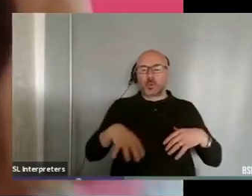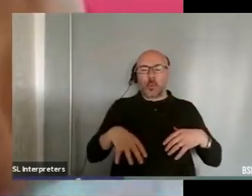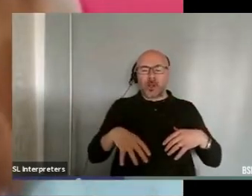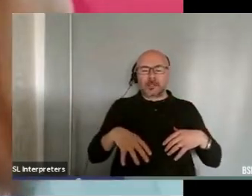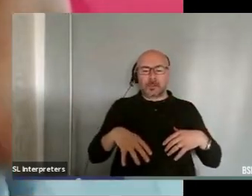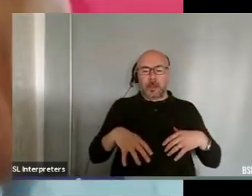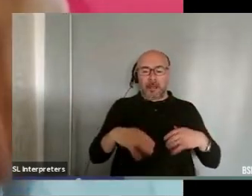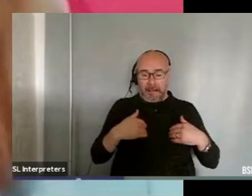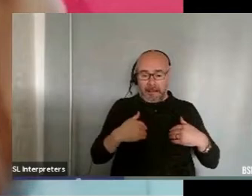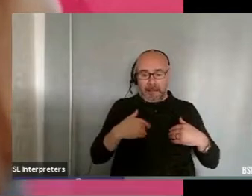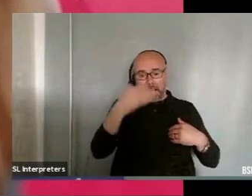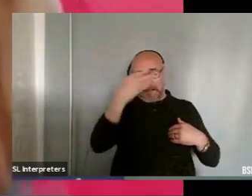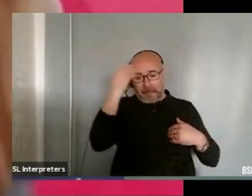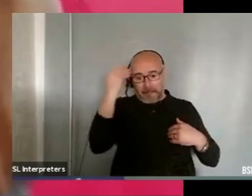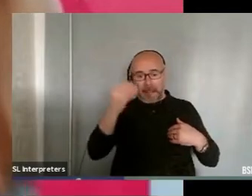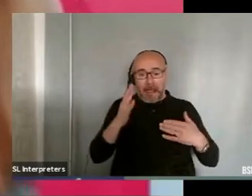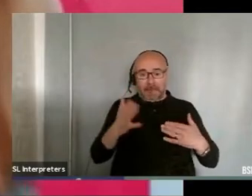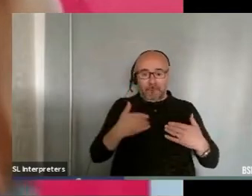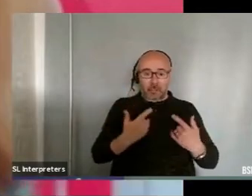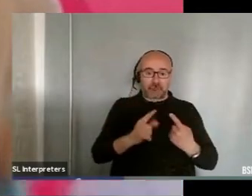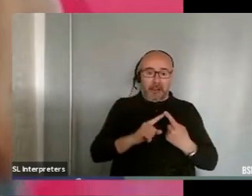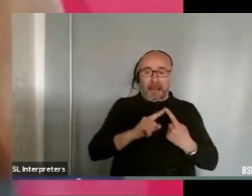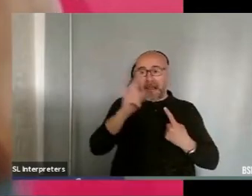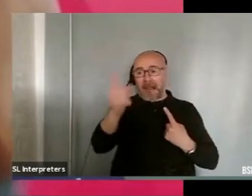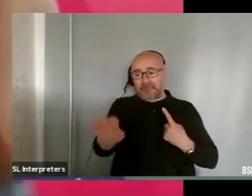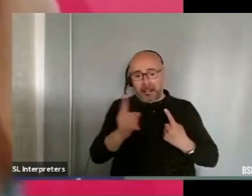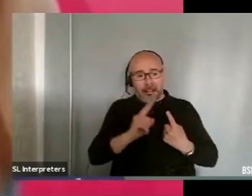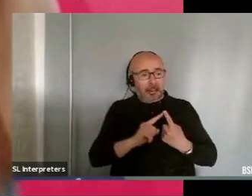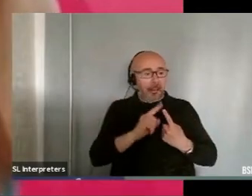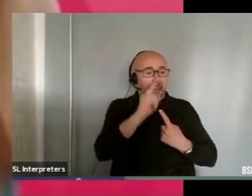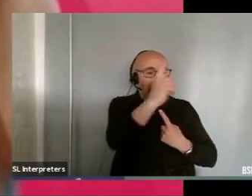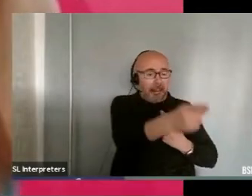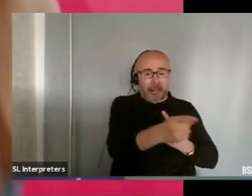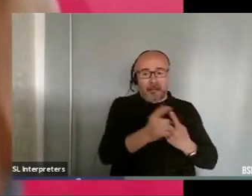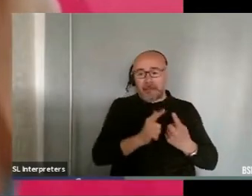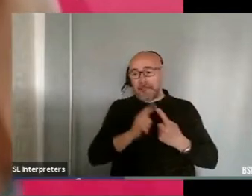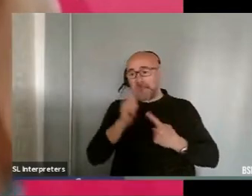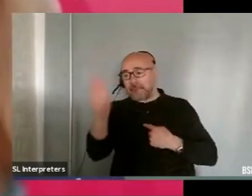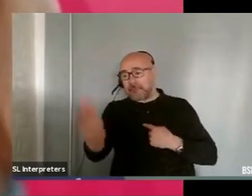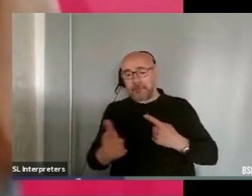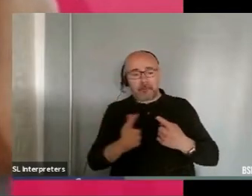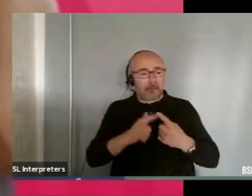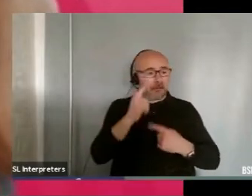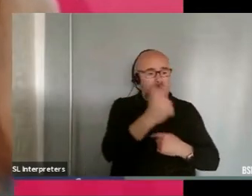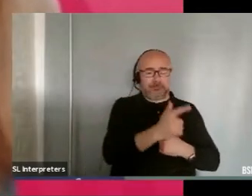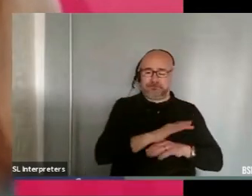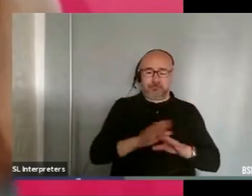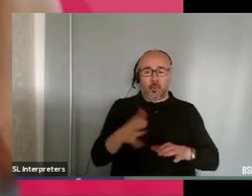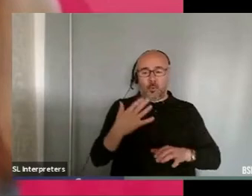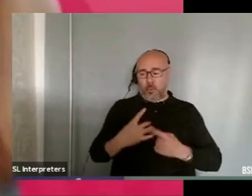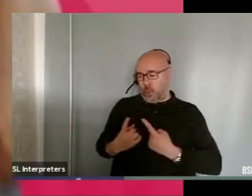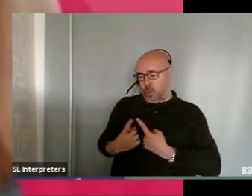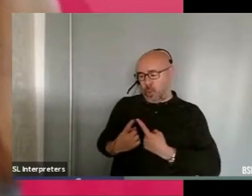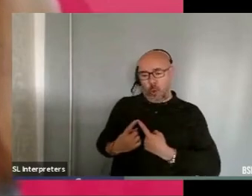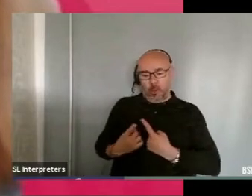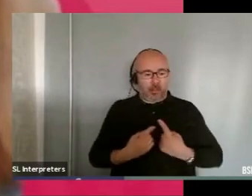have to travel miles away. So having that kind of transition into local communities seems to me like